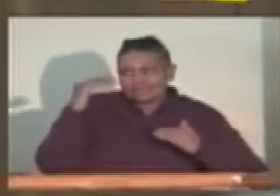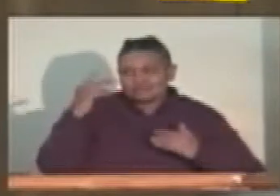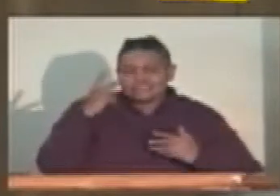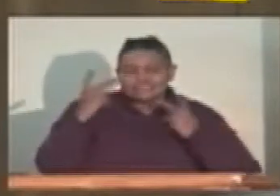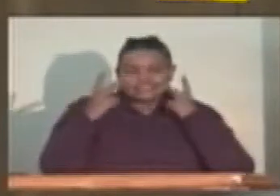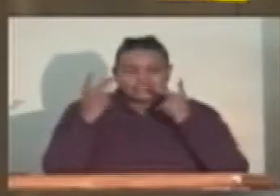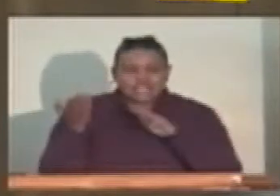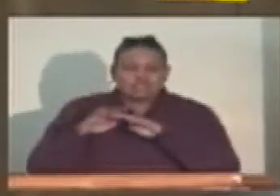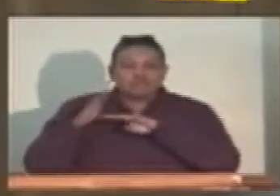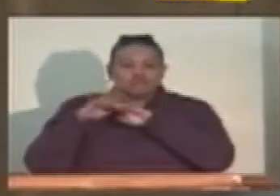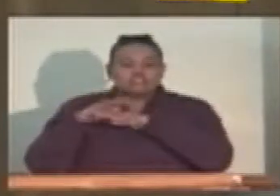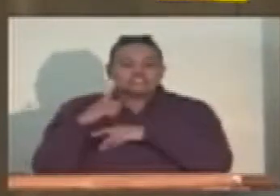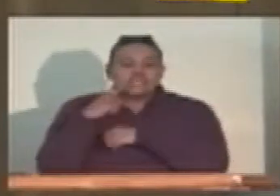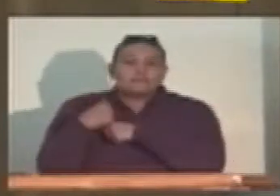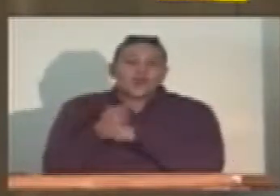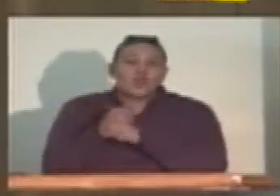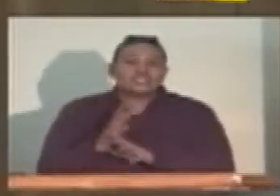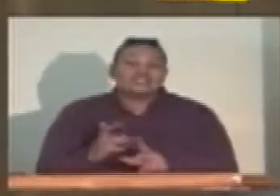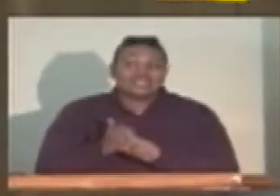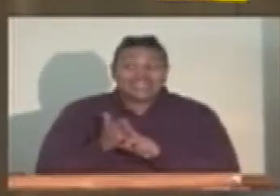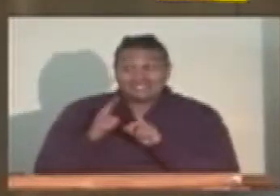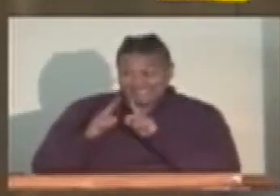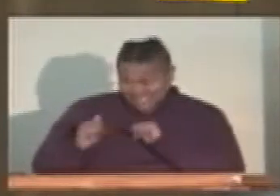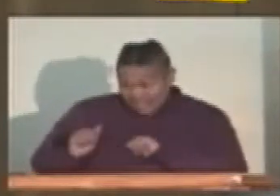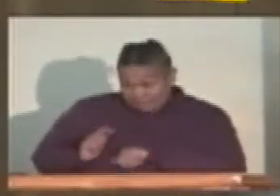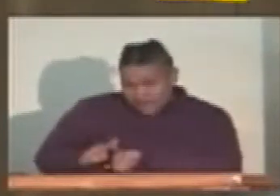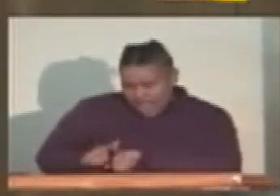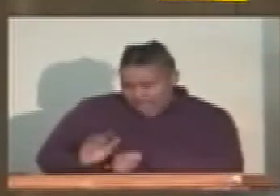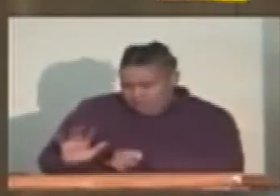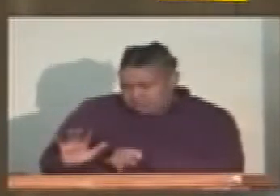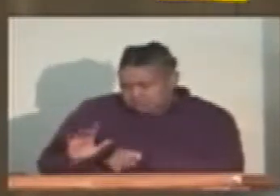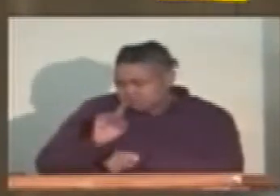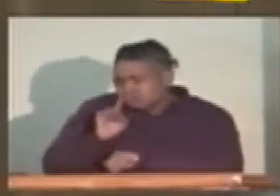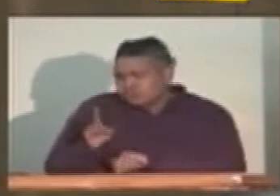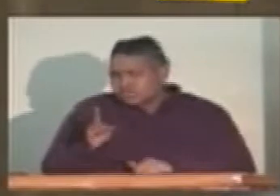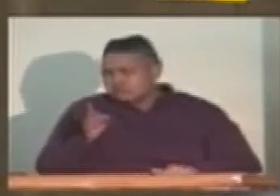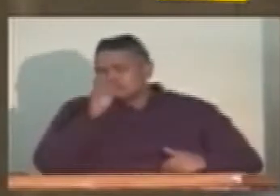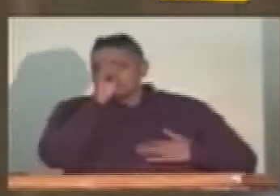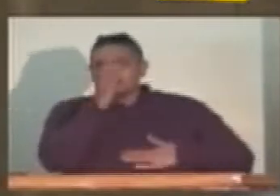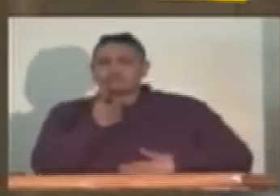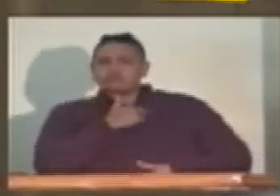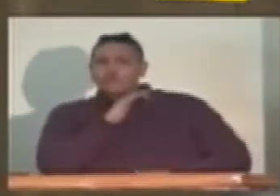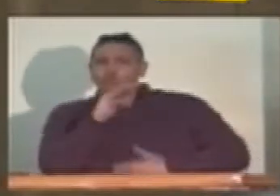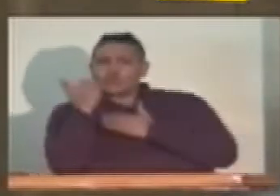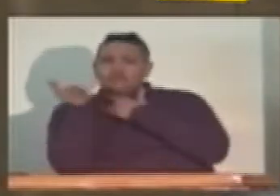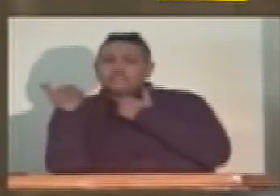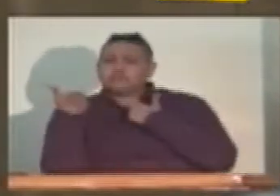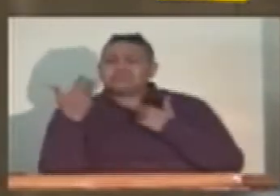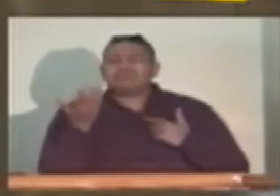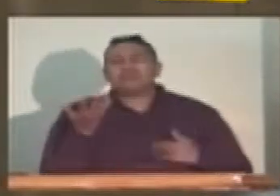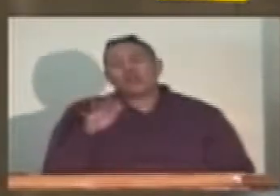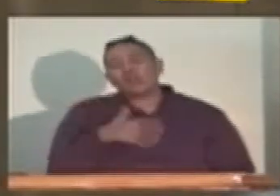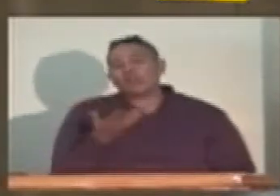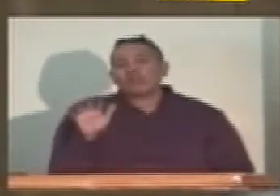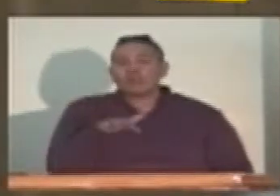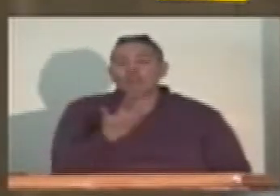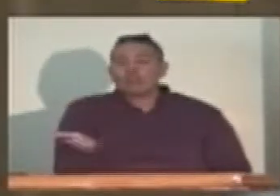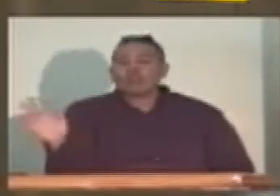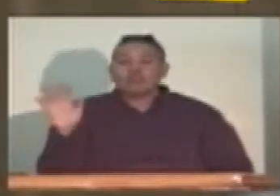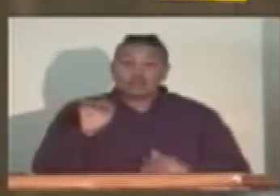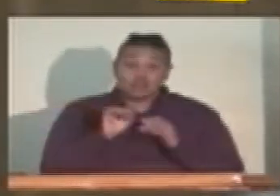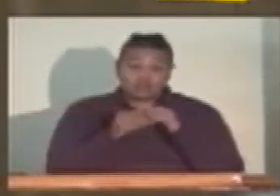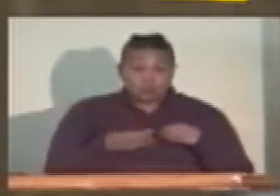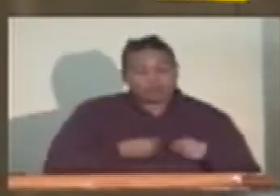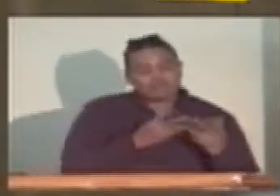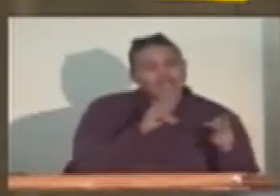increase in productivity and at the same time be derelict in our responsibility to provide the people